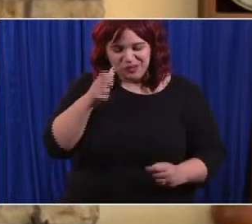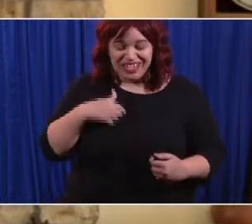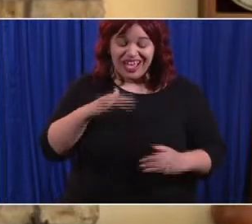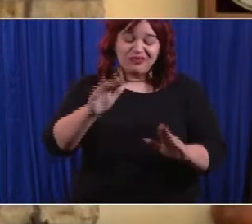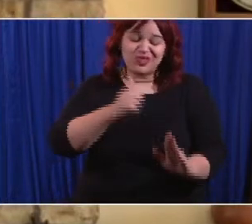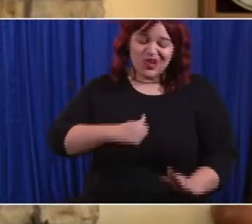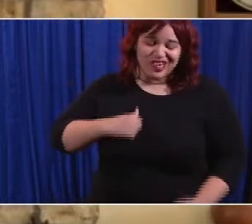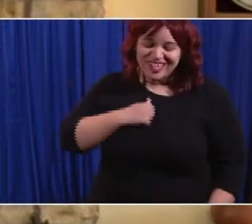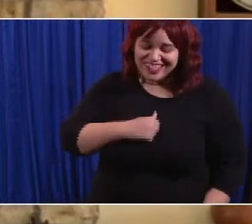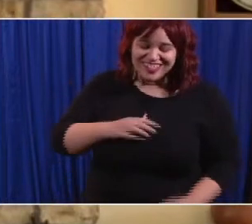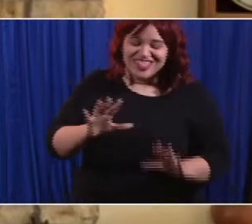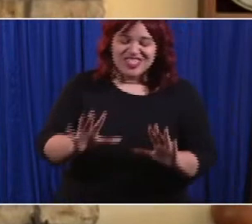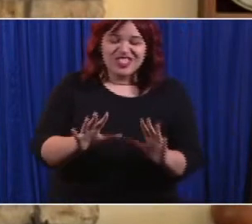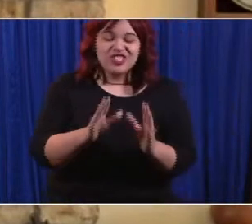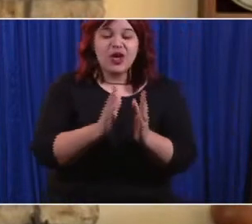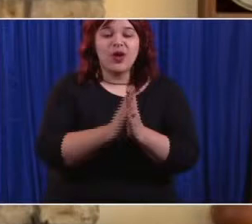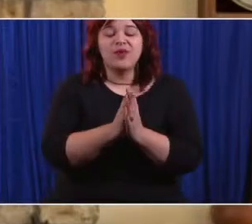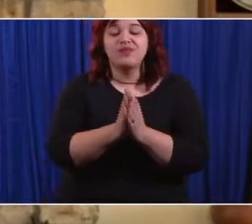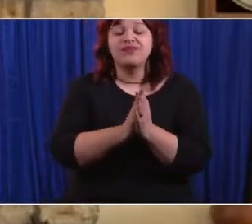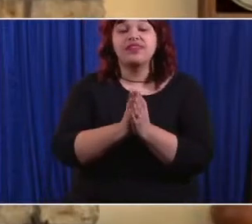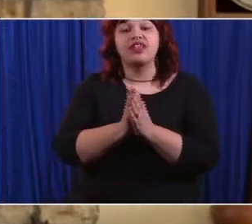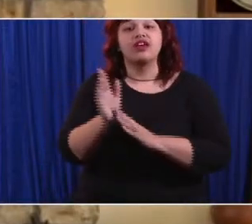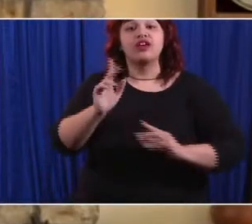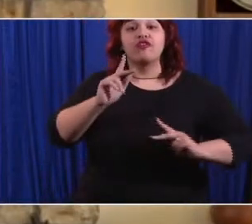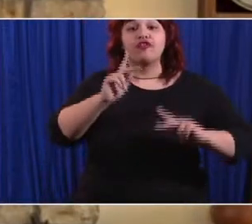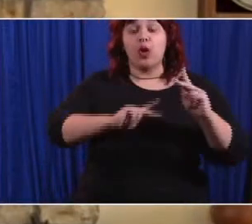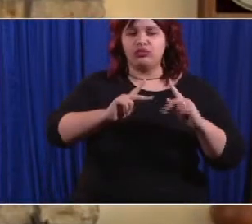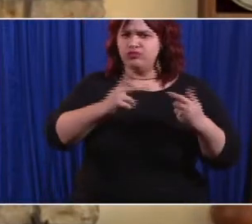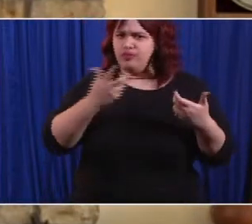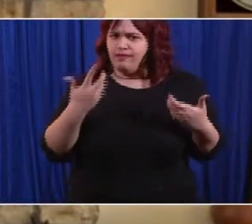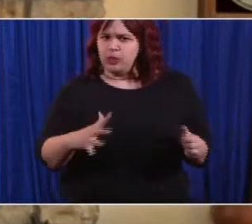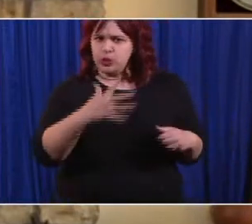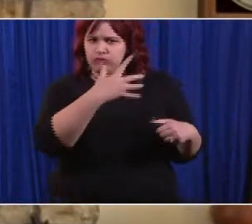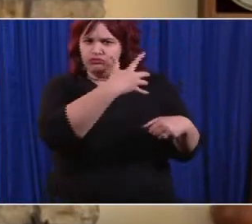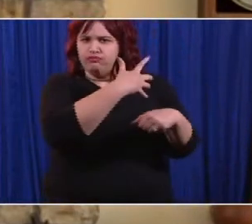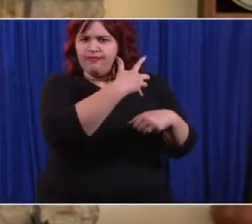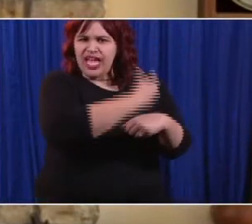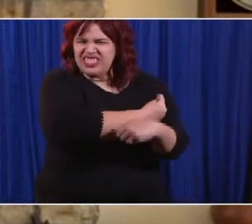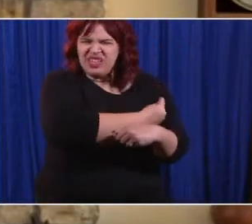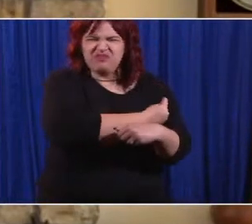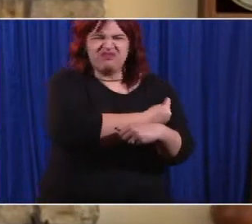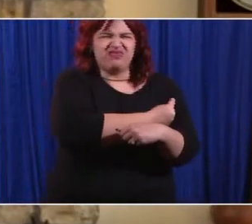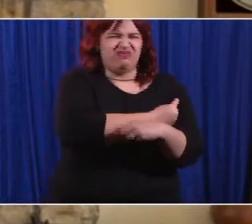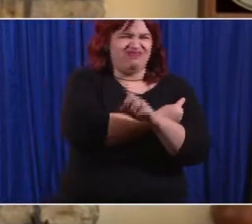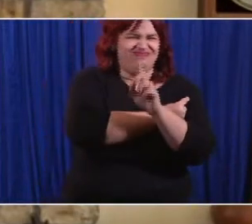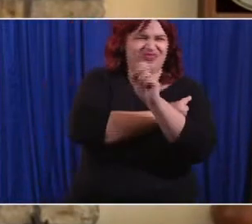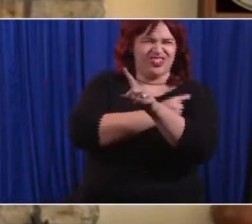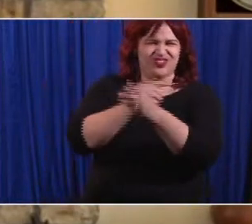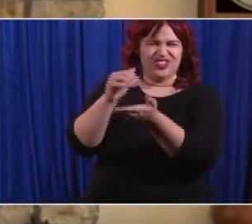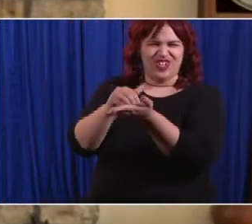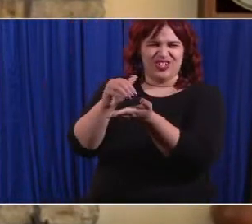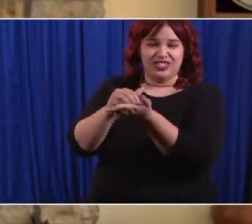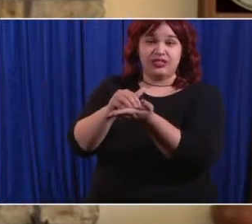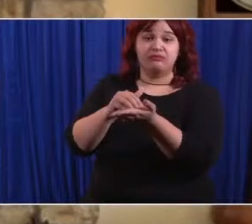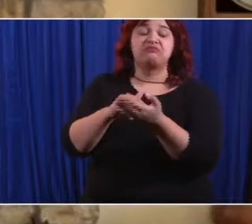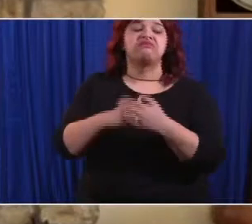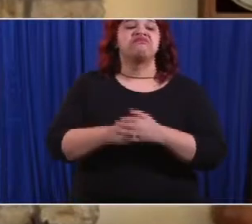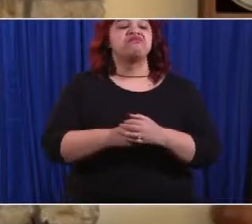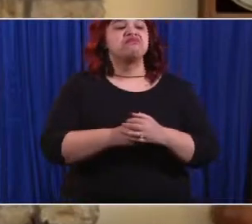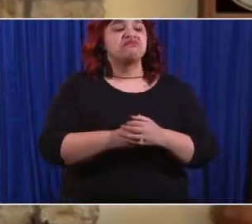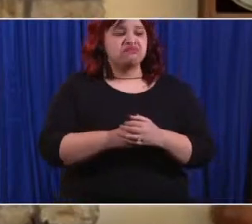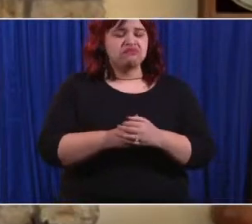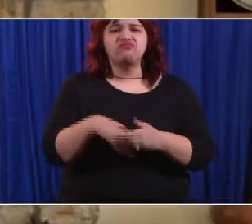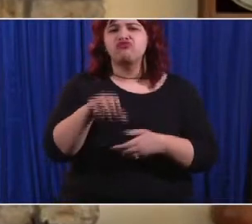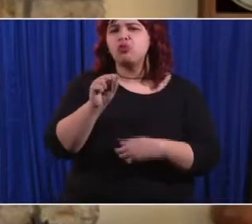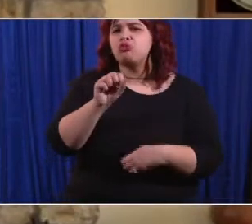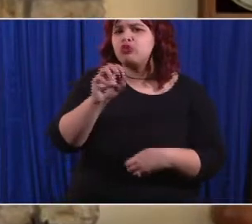with regards to the folks who have been vaccinated already, and this might be a better question for Dr. Vanderhoff, I've seen some people on social media and just out and